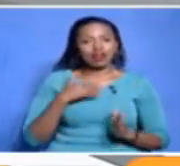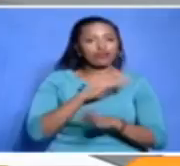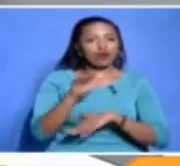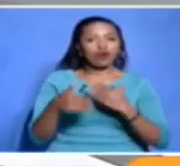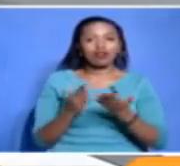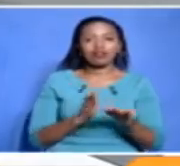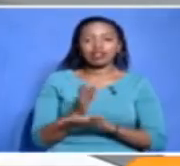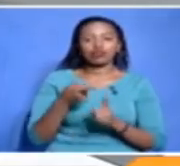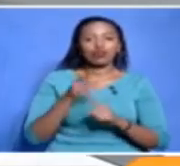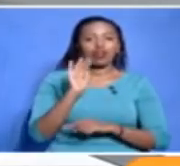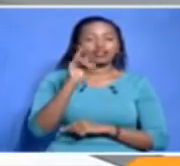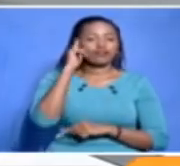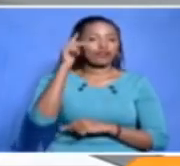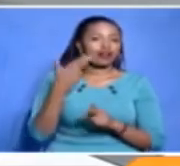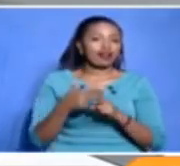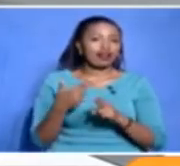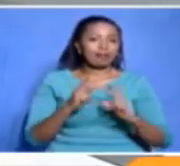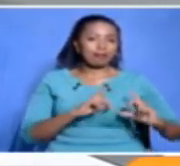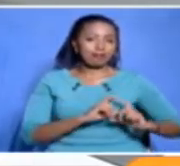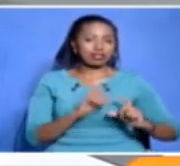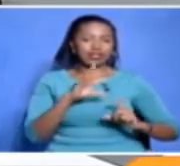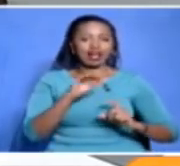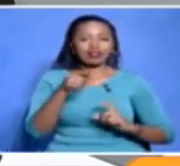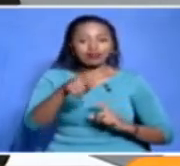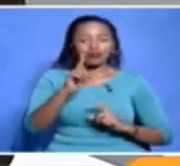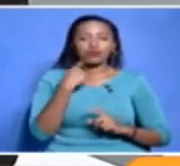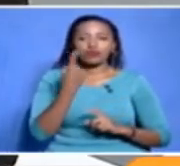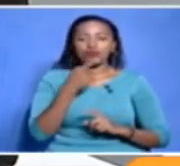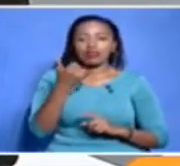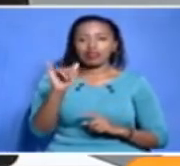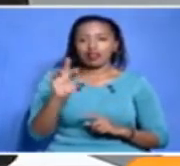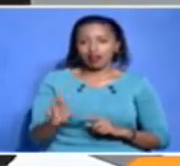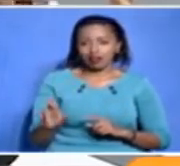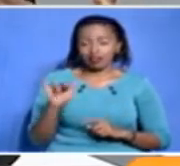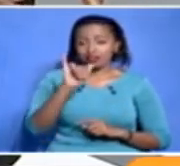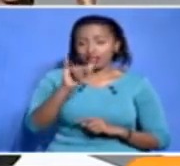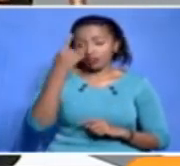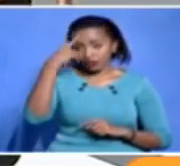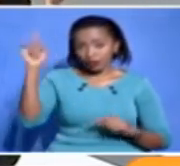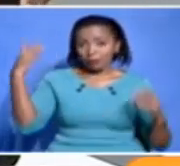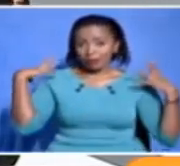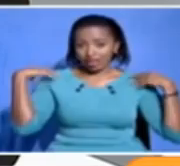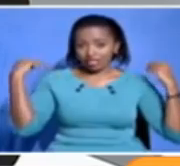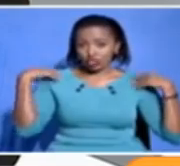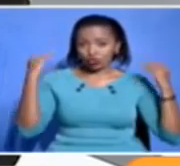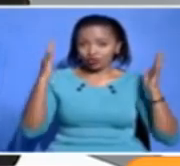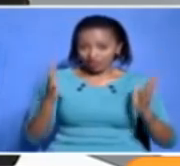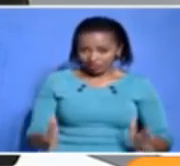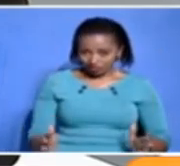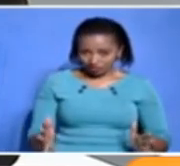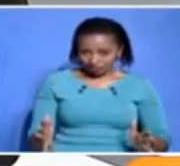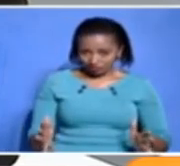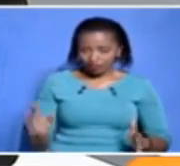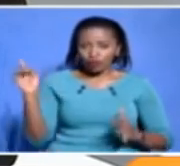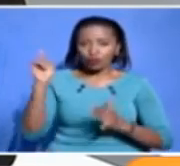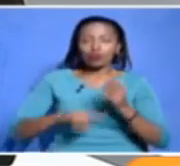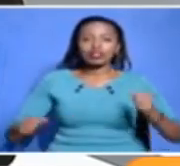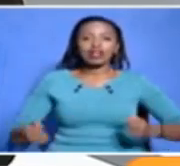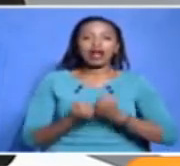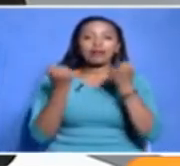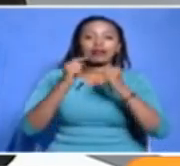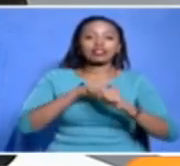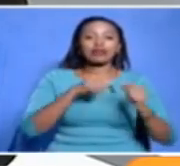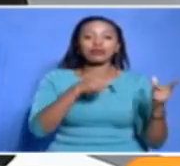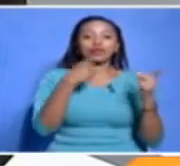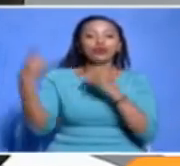name badge and to make sure that they are who they say they are. Now, that is for the practitioners. So what happens when you go to a